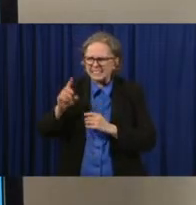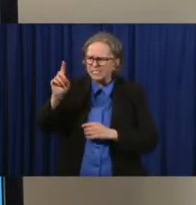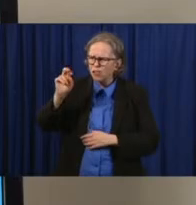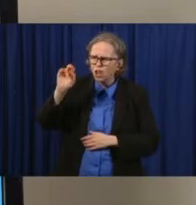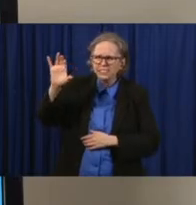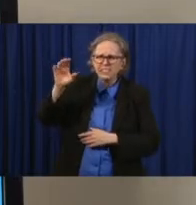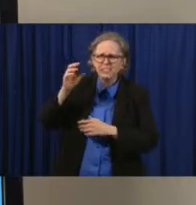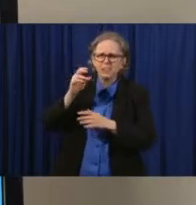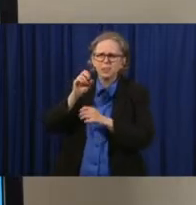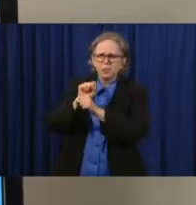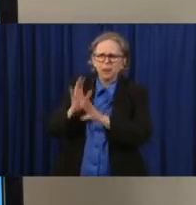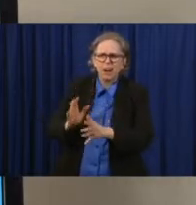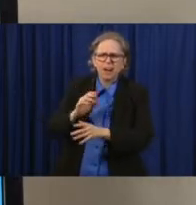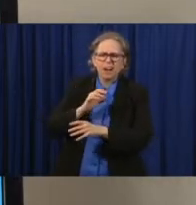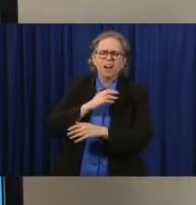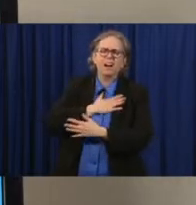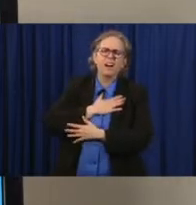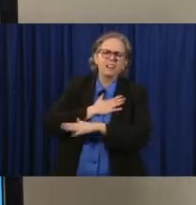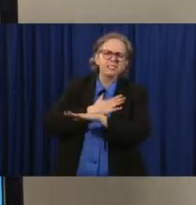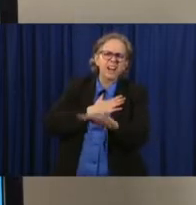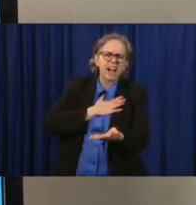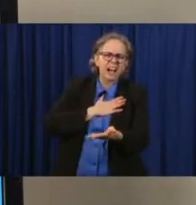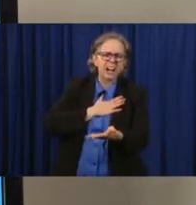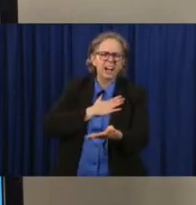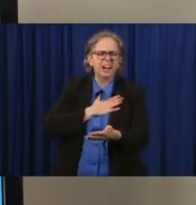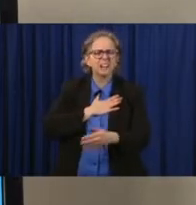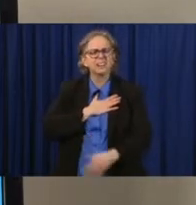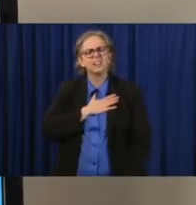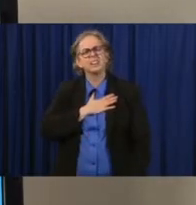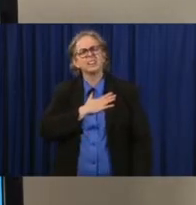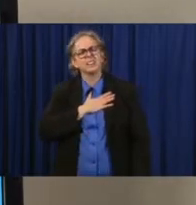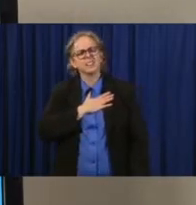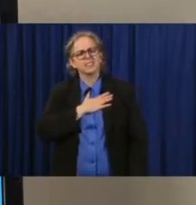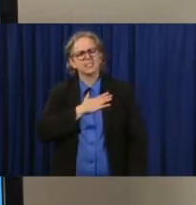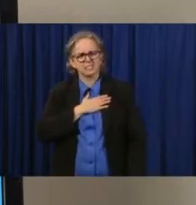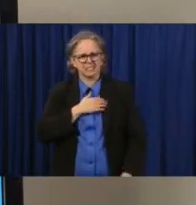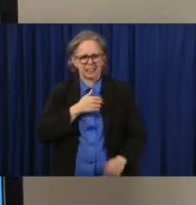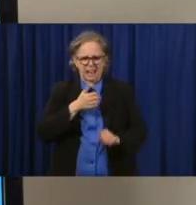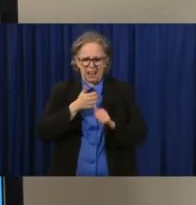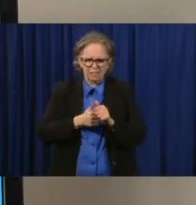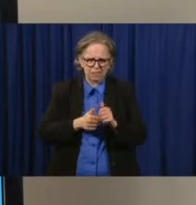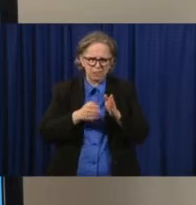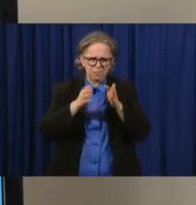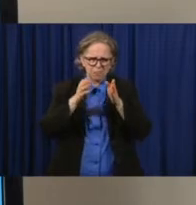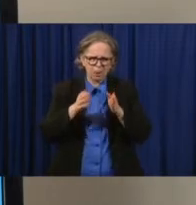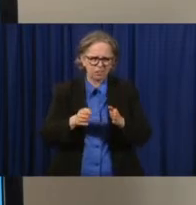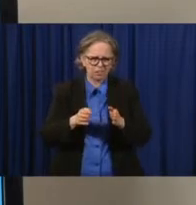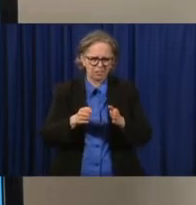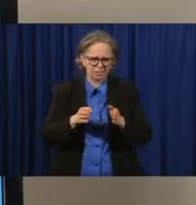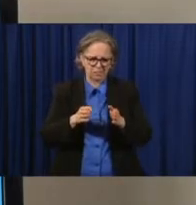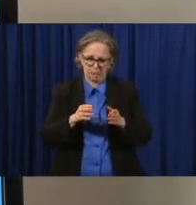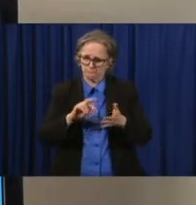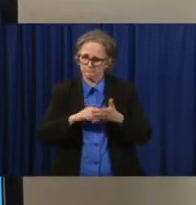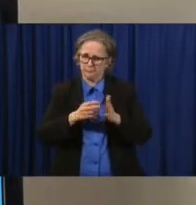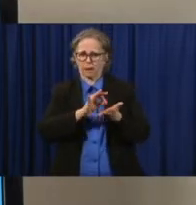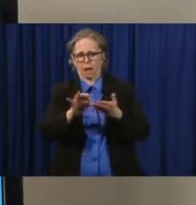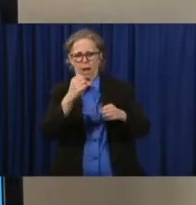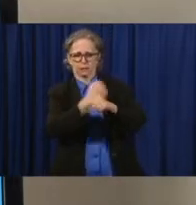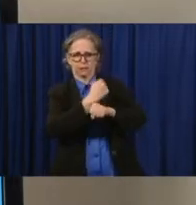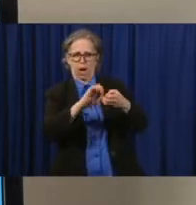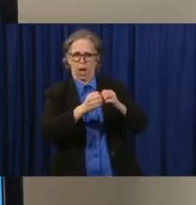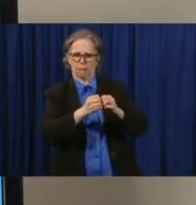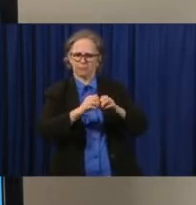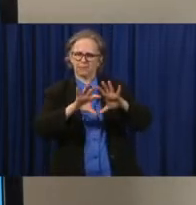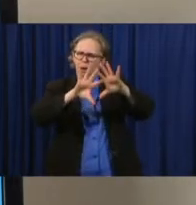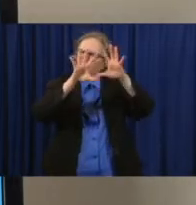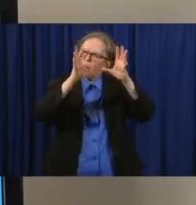we know that every person is not a number, and we know there are just stories beyond stories behind these numbers. So I just want to say to